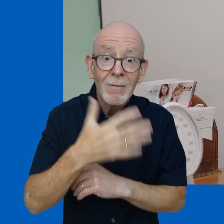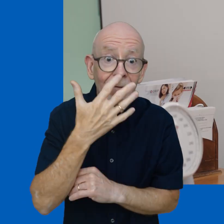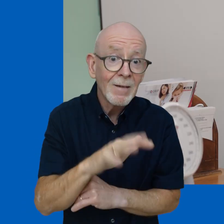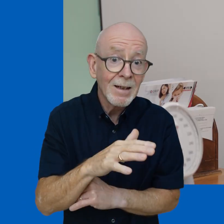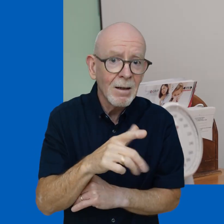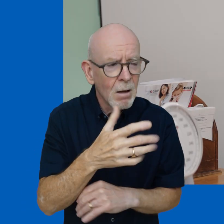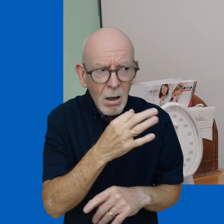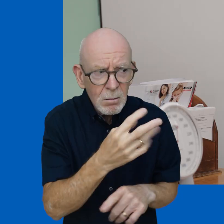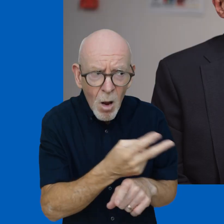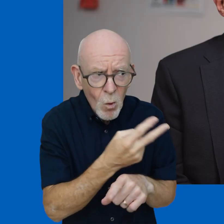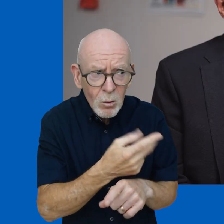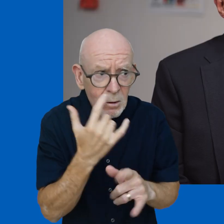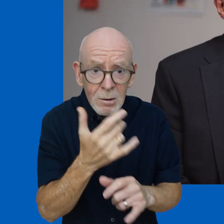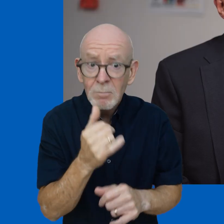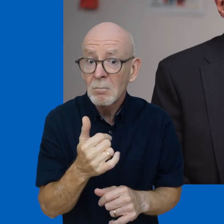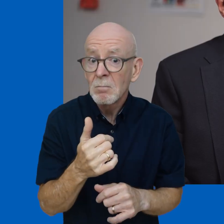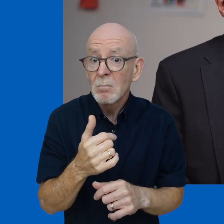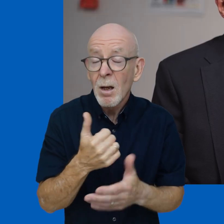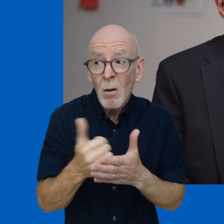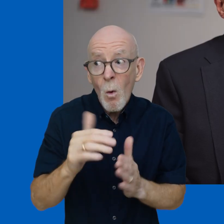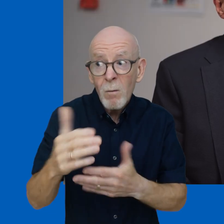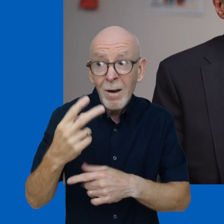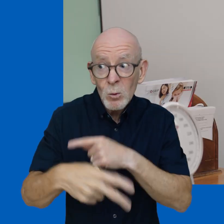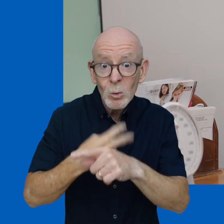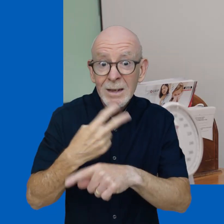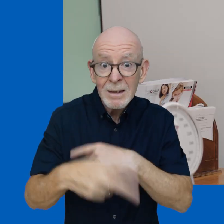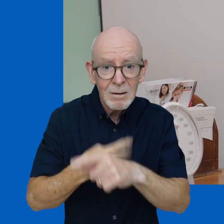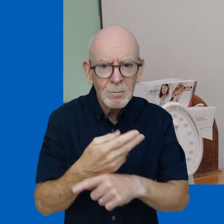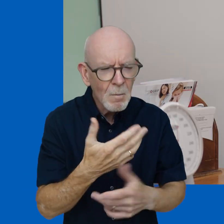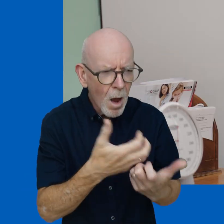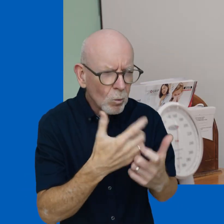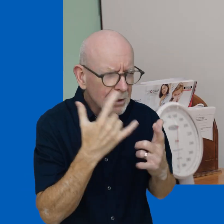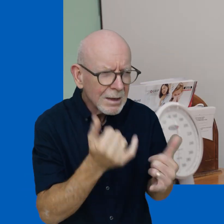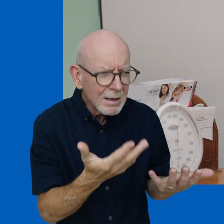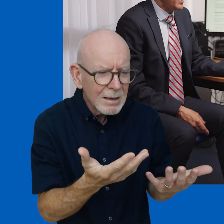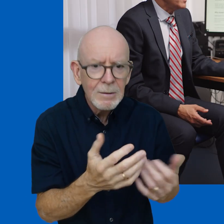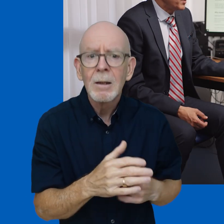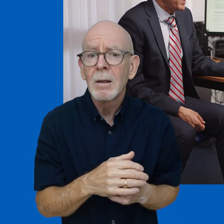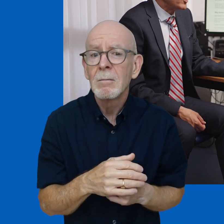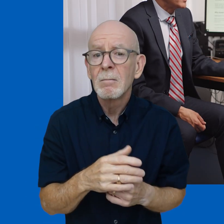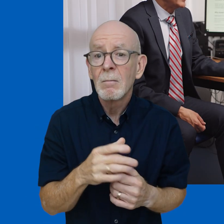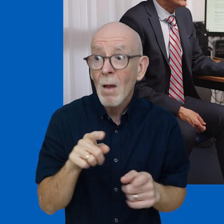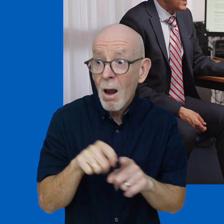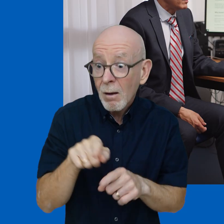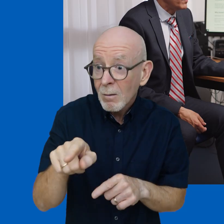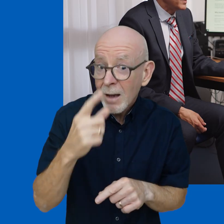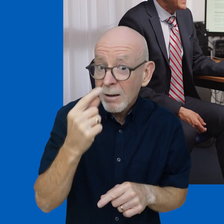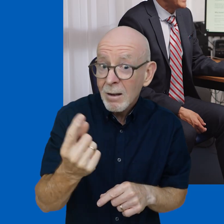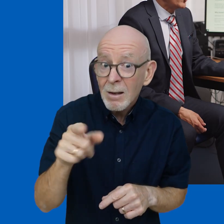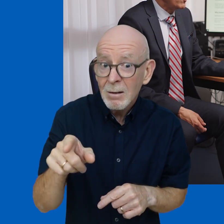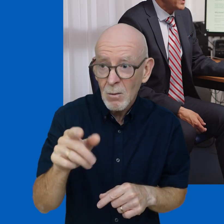how often is the screening done? Screening is offered every 2 years. And how does the test work? Eligible patients like